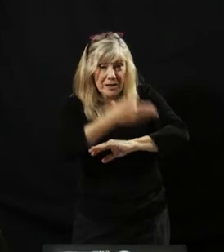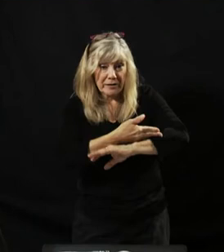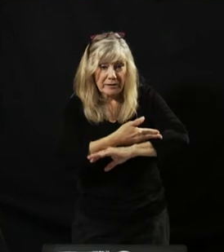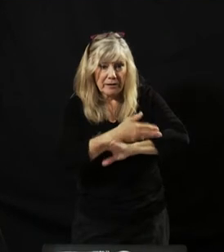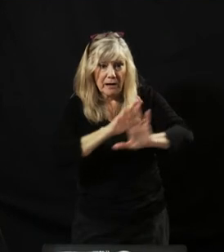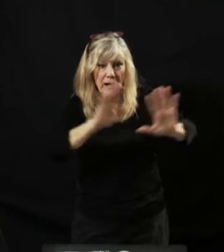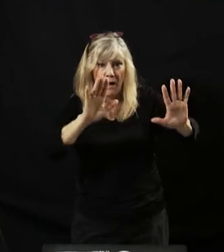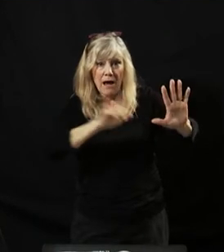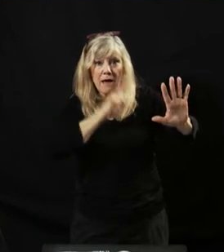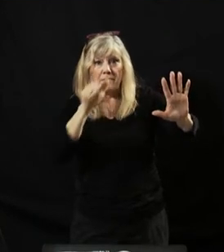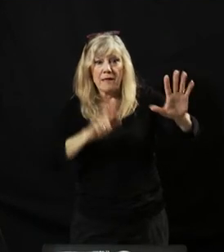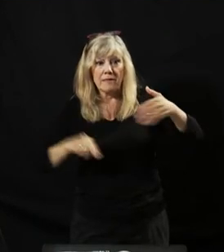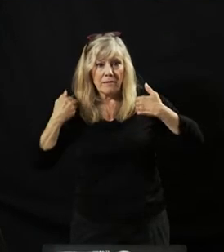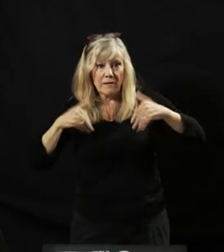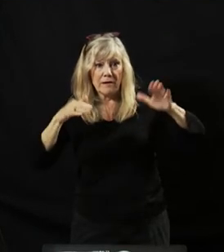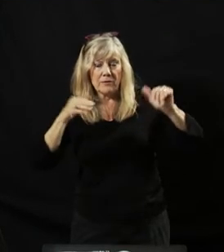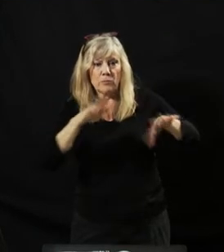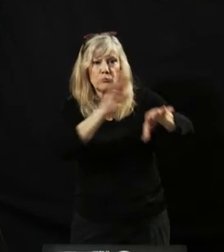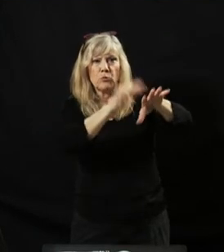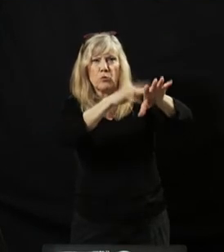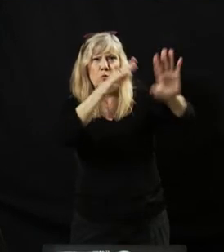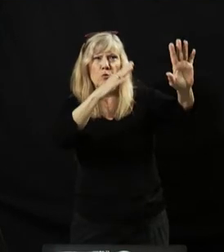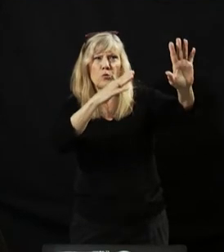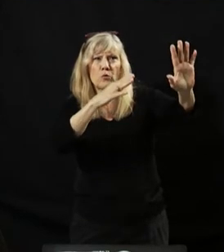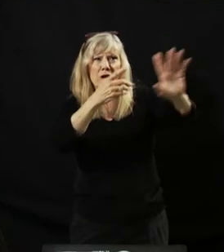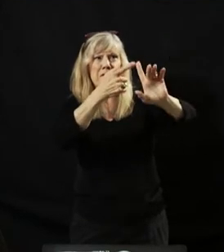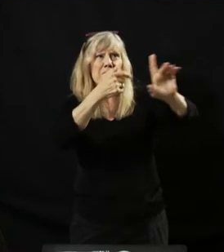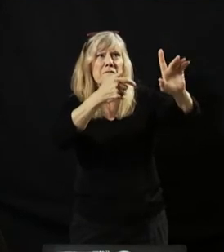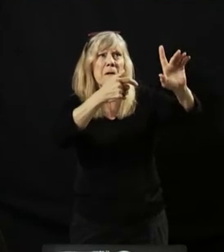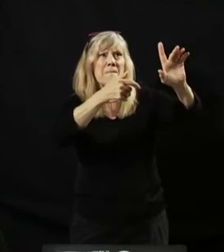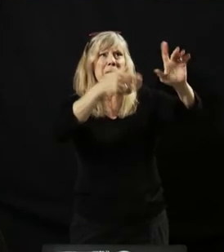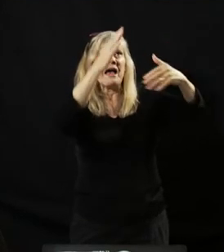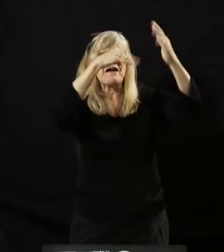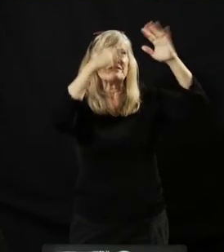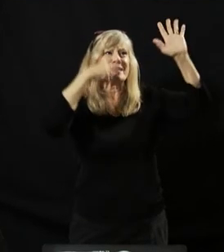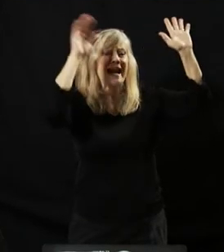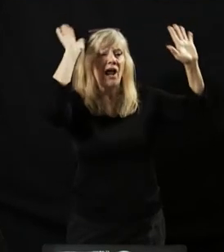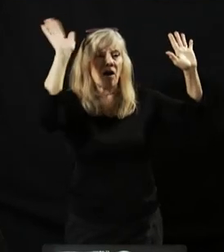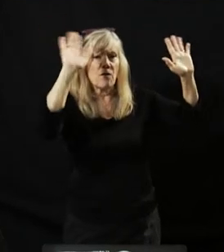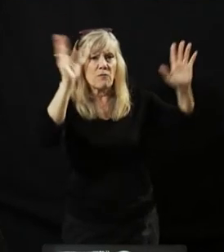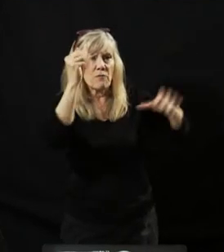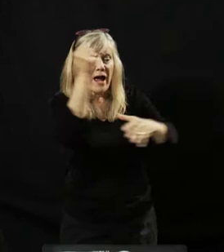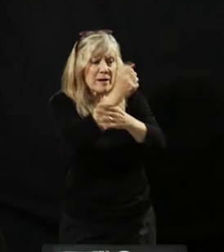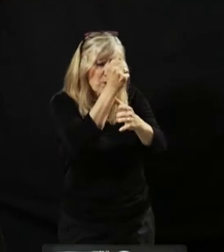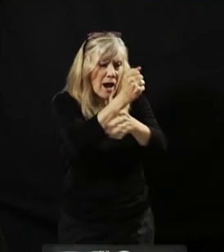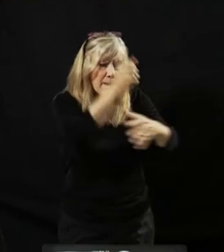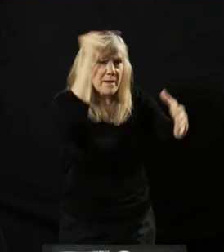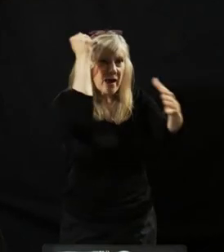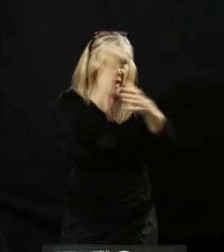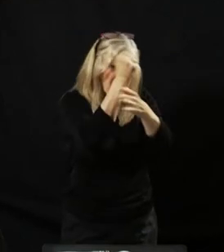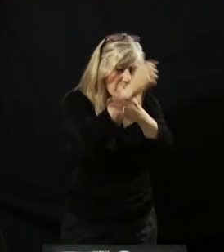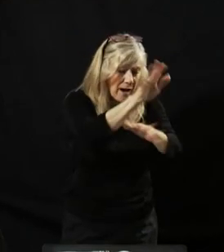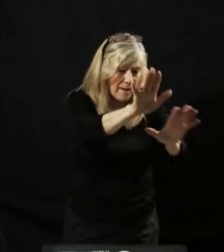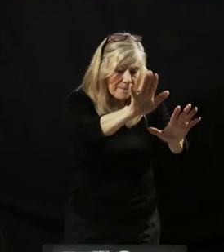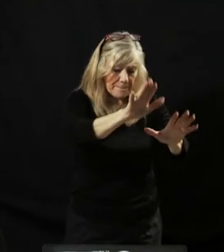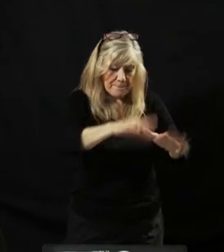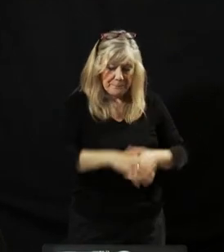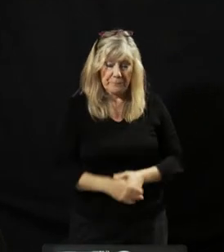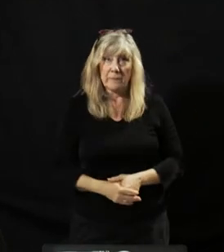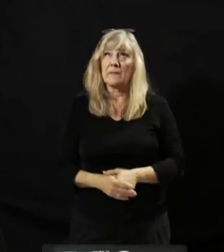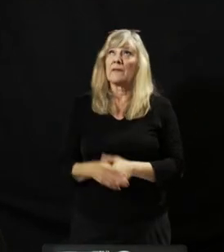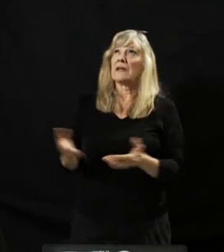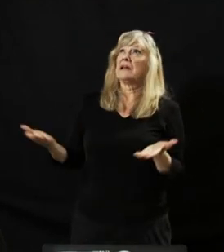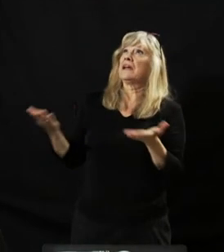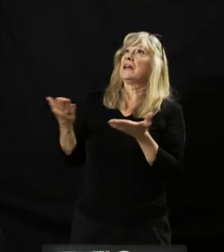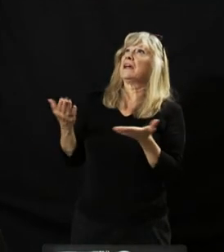But the Lord's messenger called to him from heaven, "Abraham, Abraham." "Here I